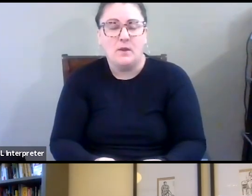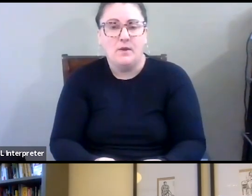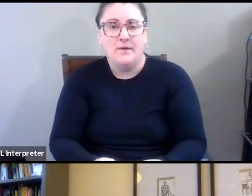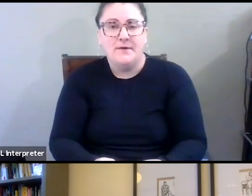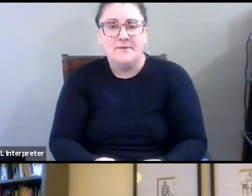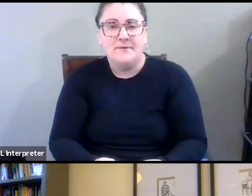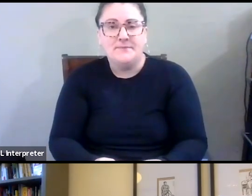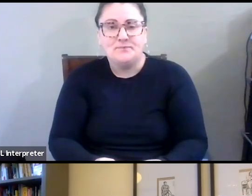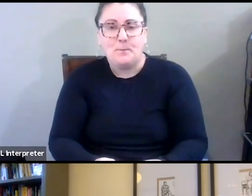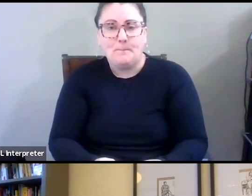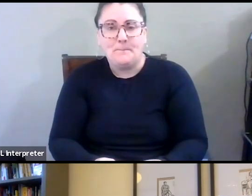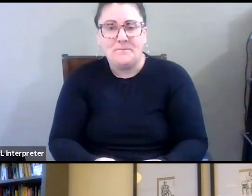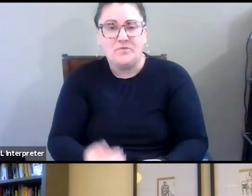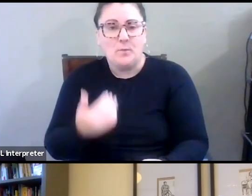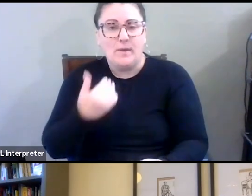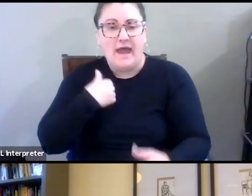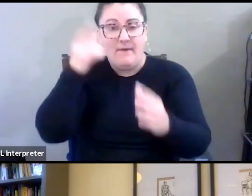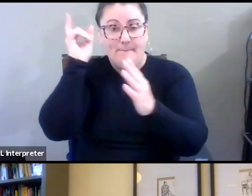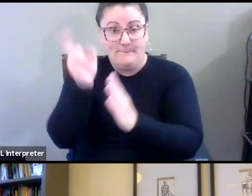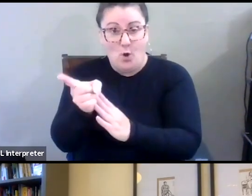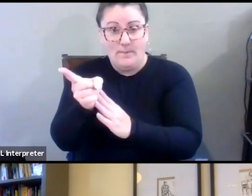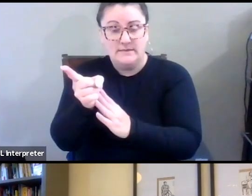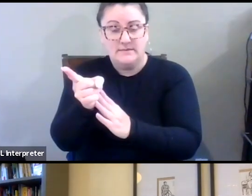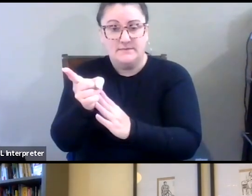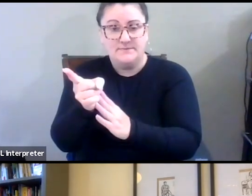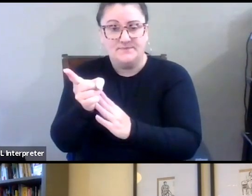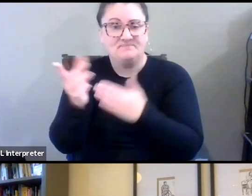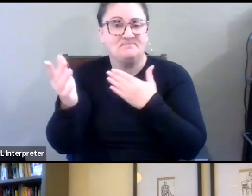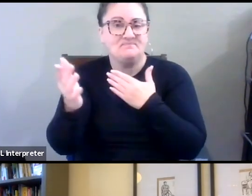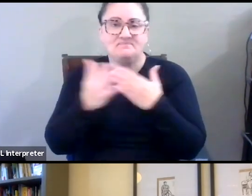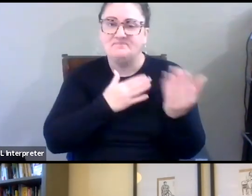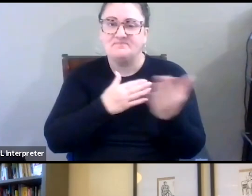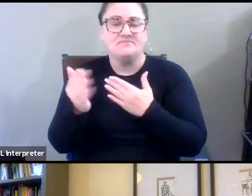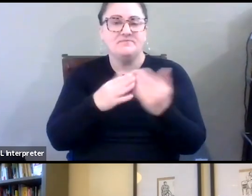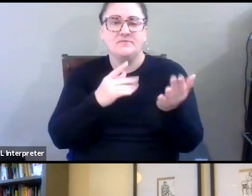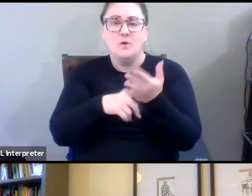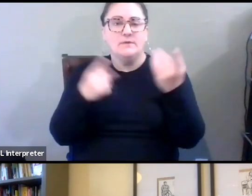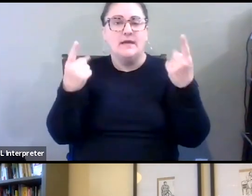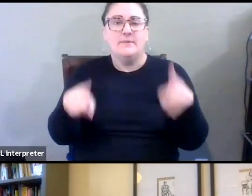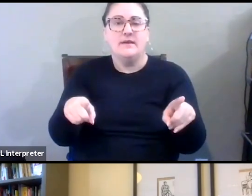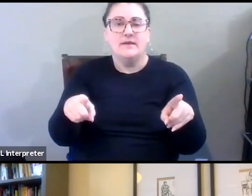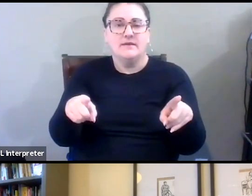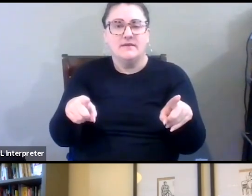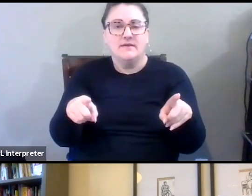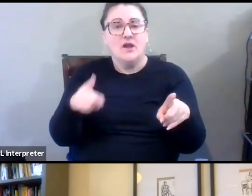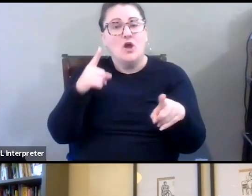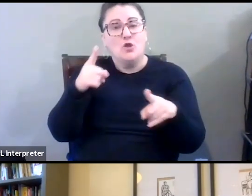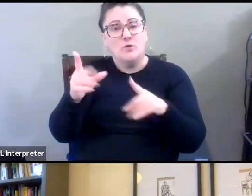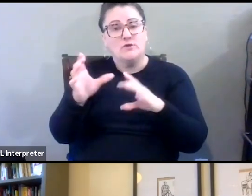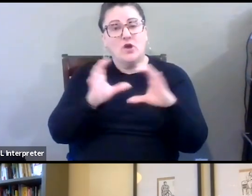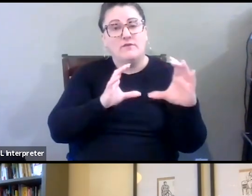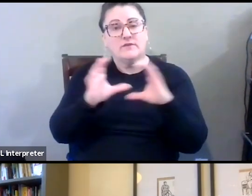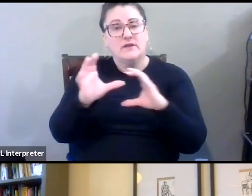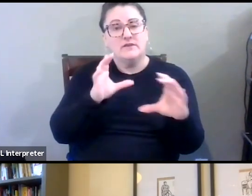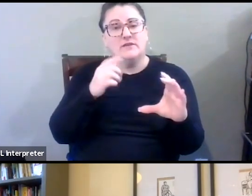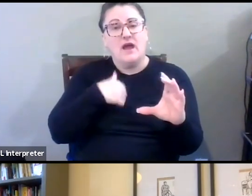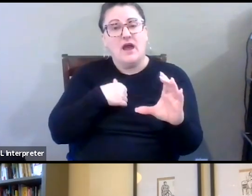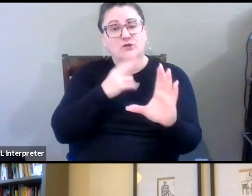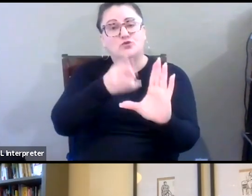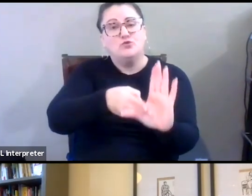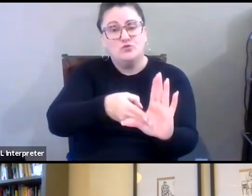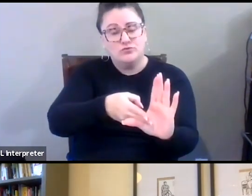that moment, no matter what is going on, I'm always still in those conversations, whether it's